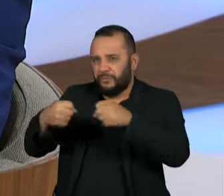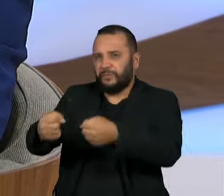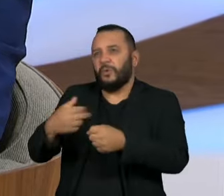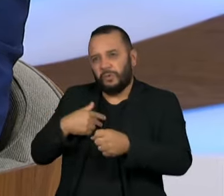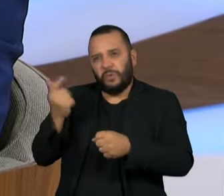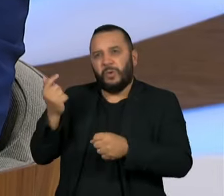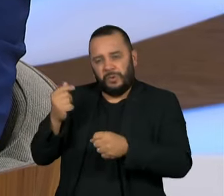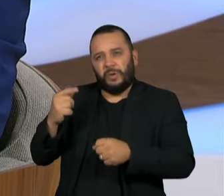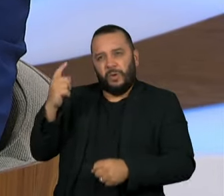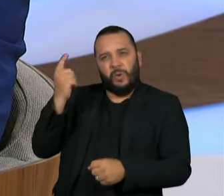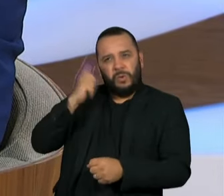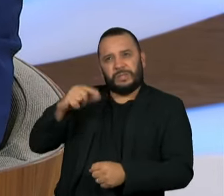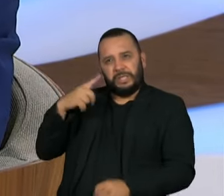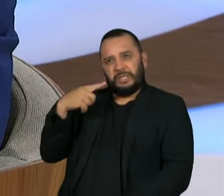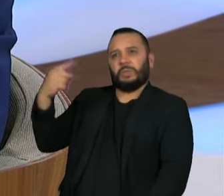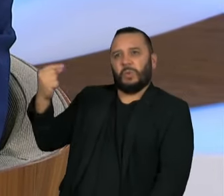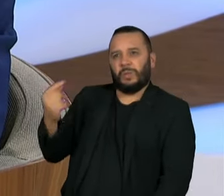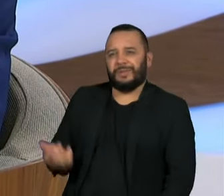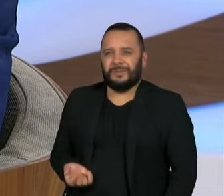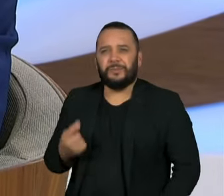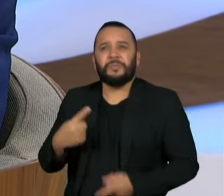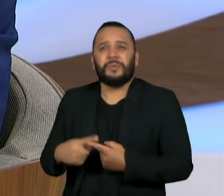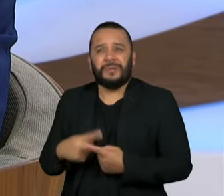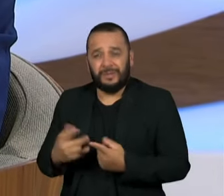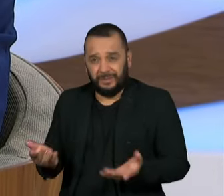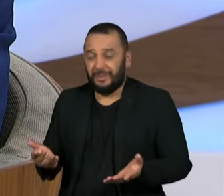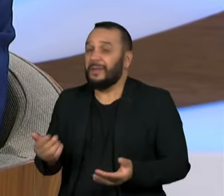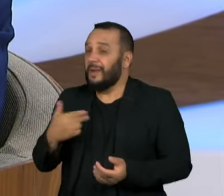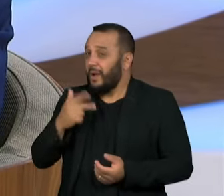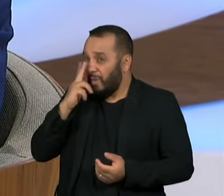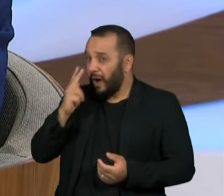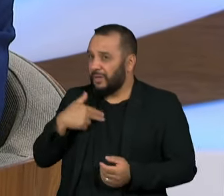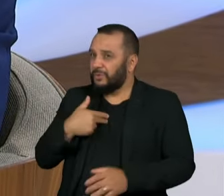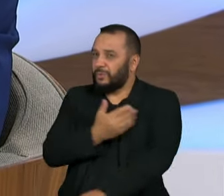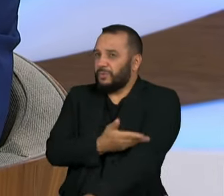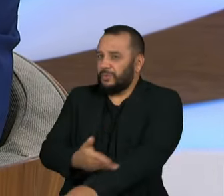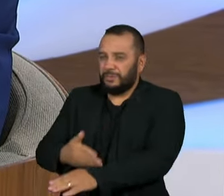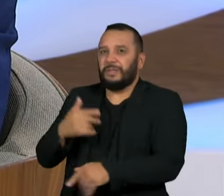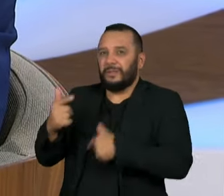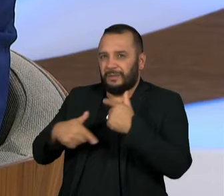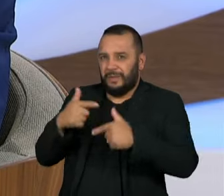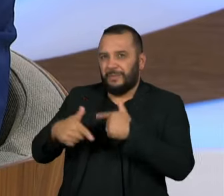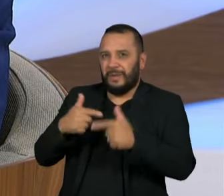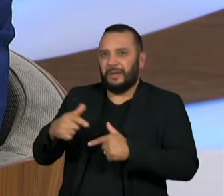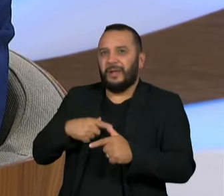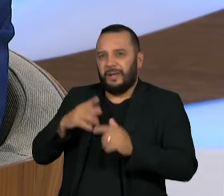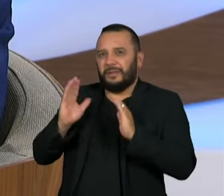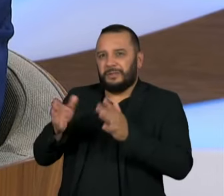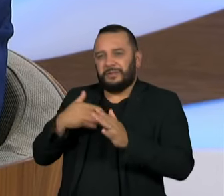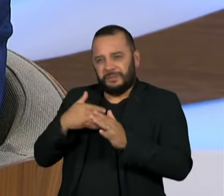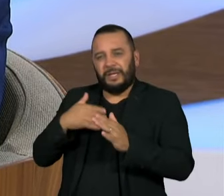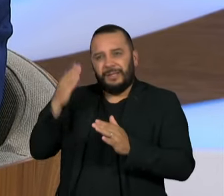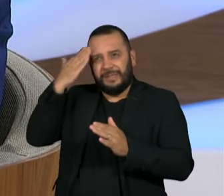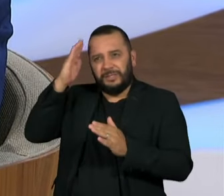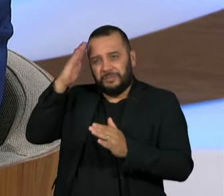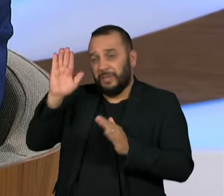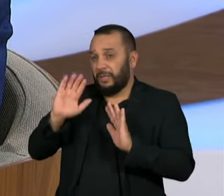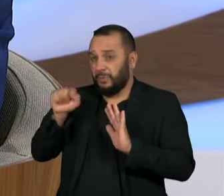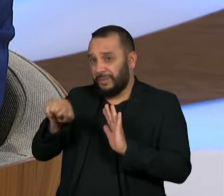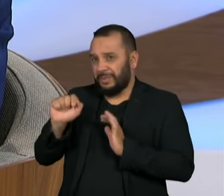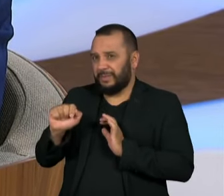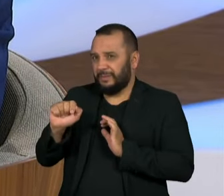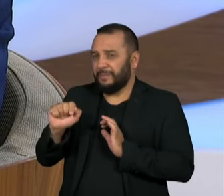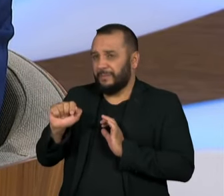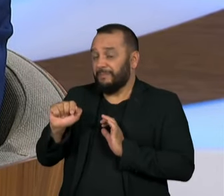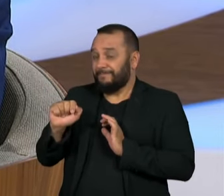achievement of winning admission. And I think the habits of working under such intense pressure lead students,